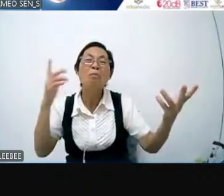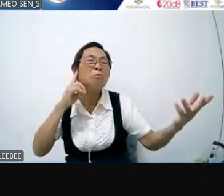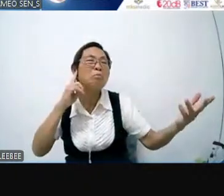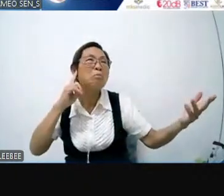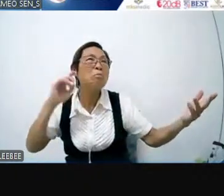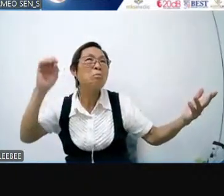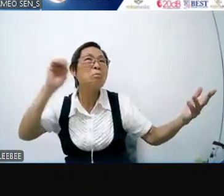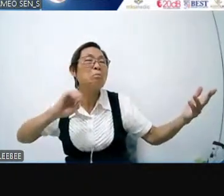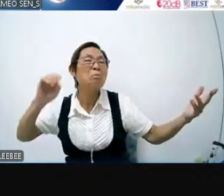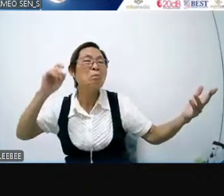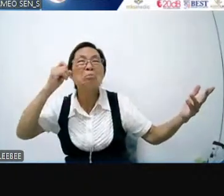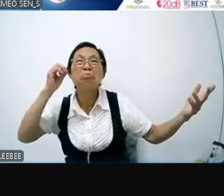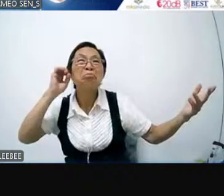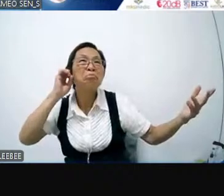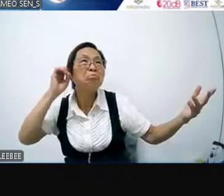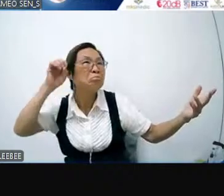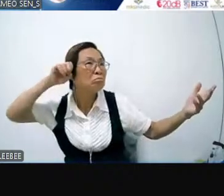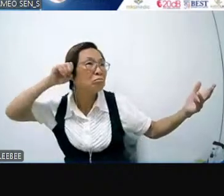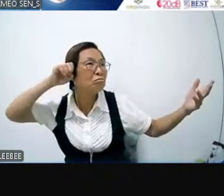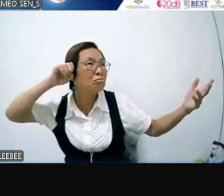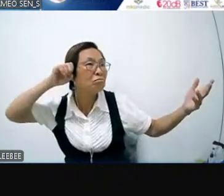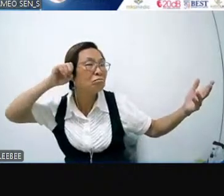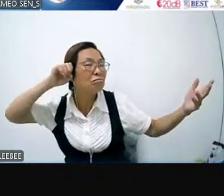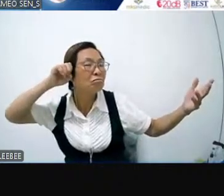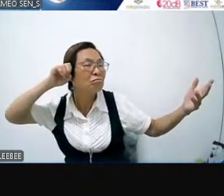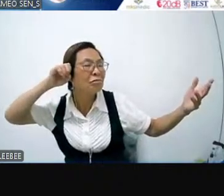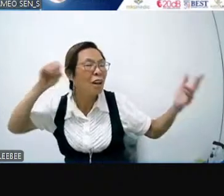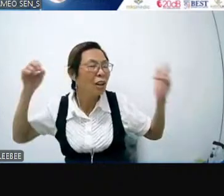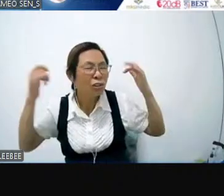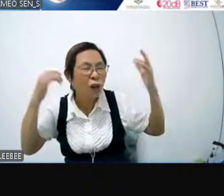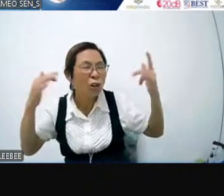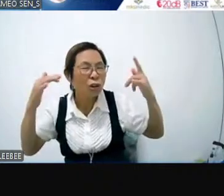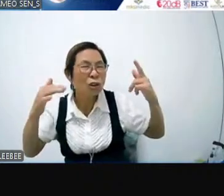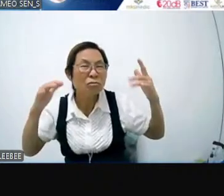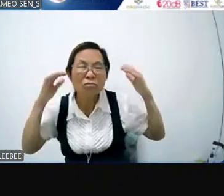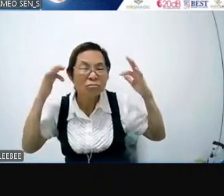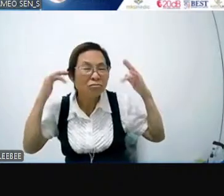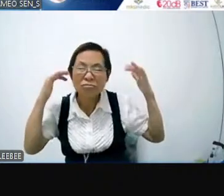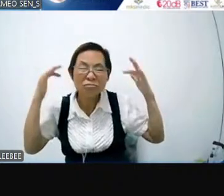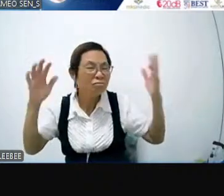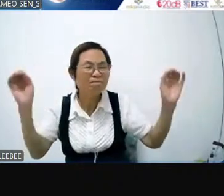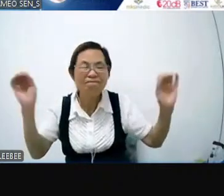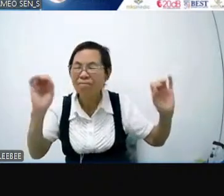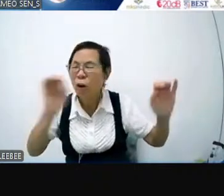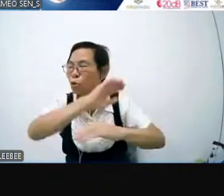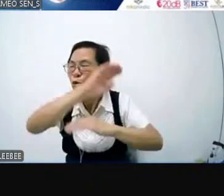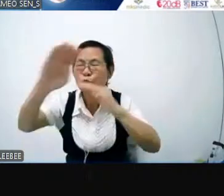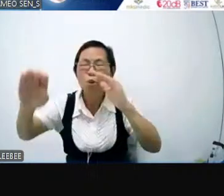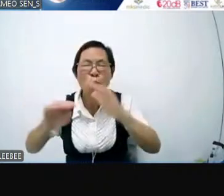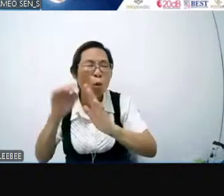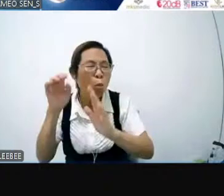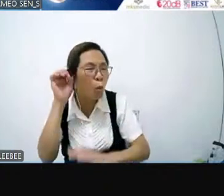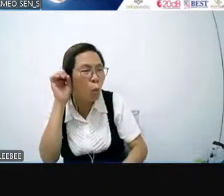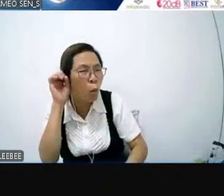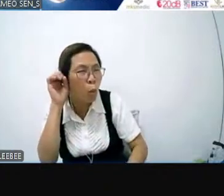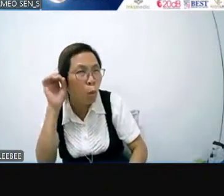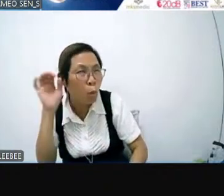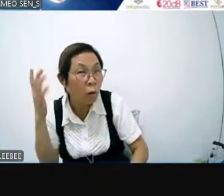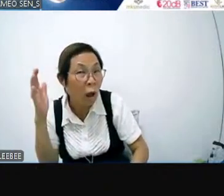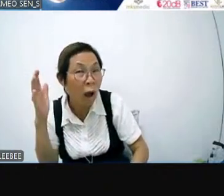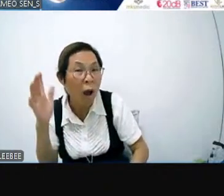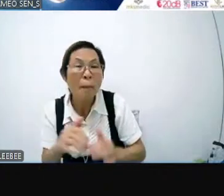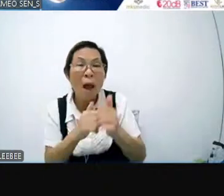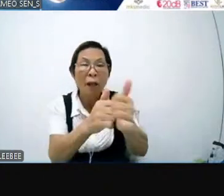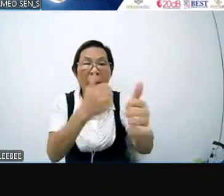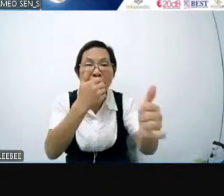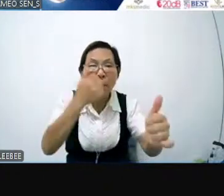and understand even a shouted voice in quiet and noisy environment. This is based on the best